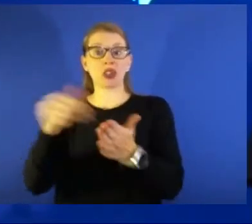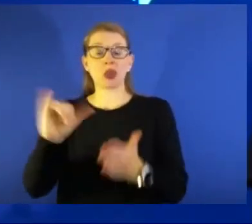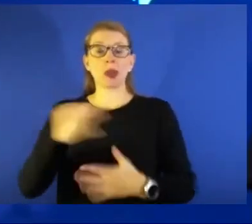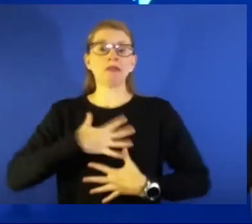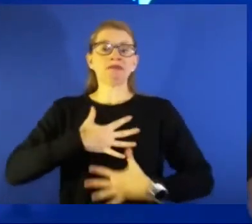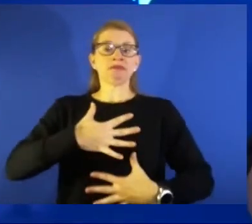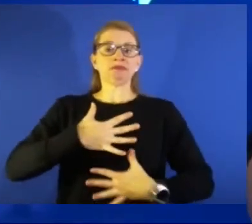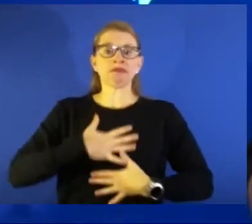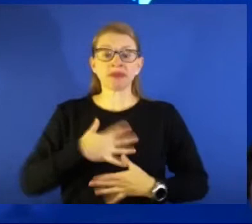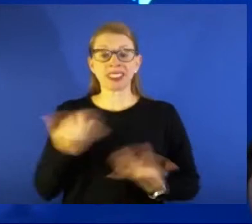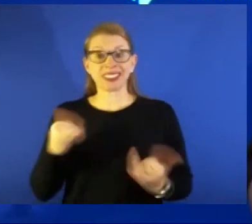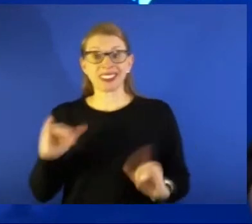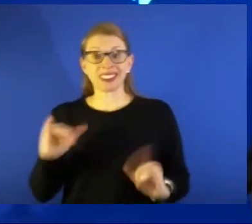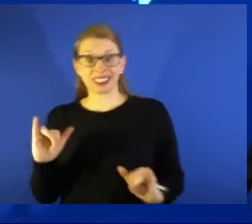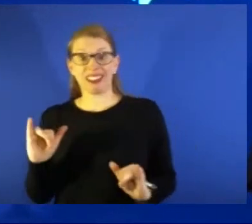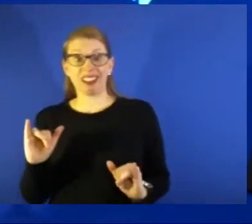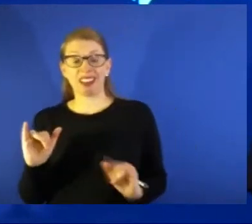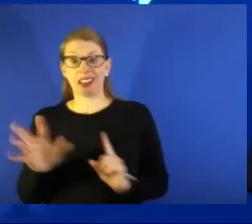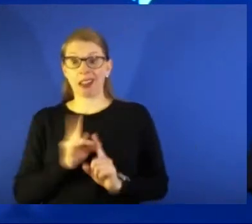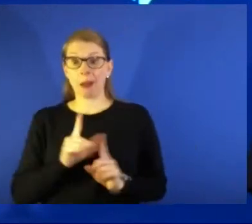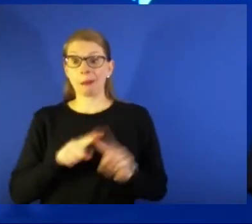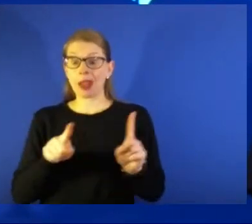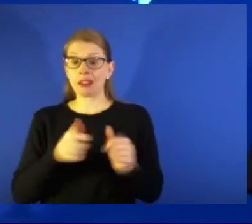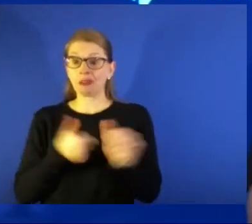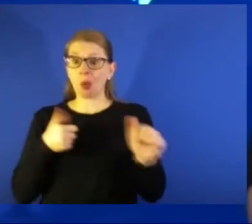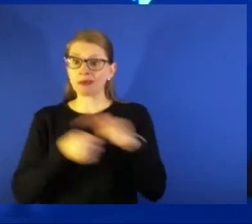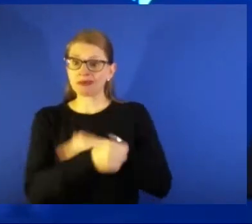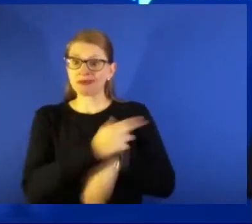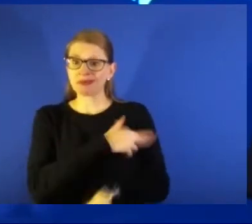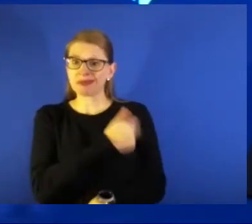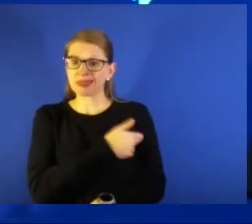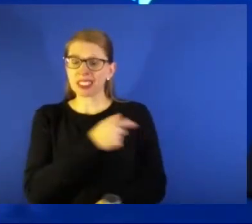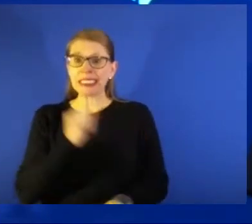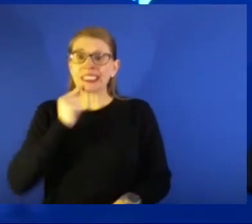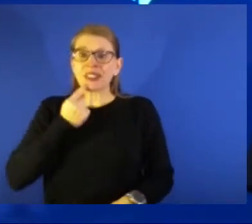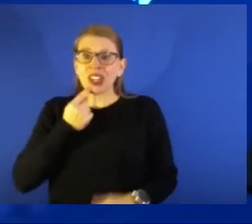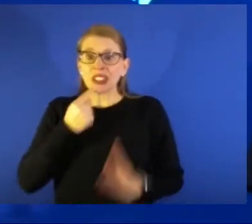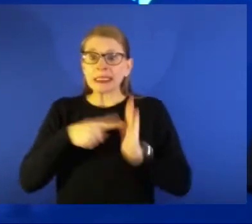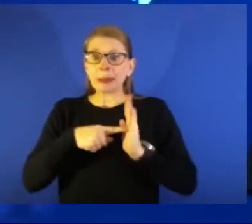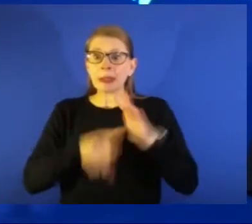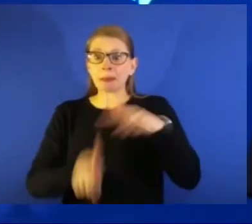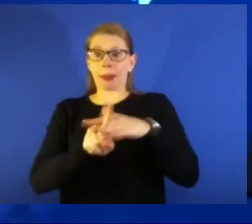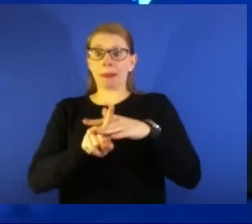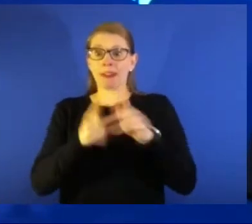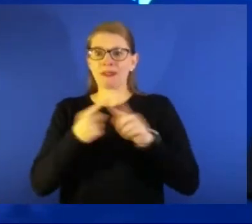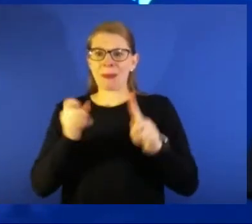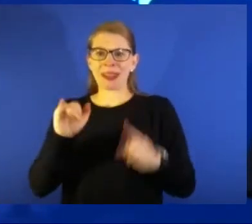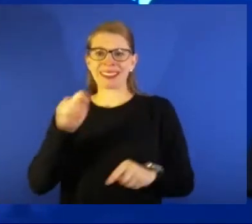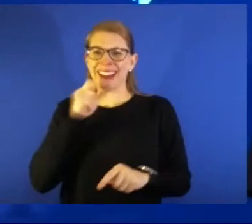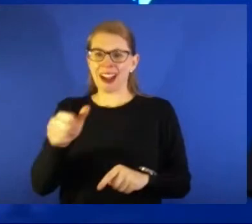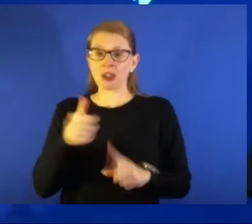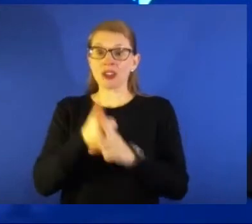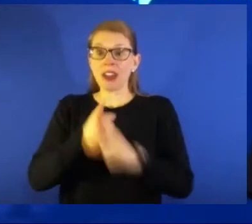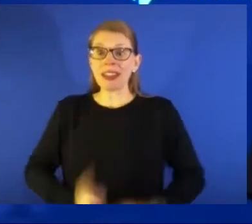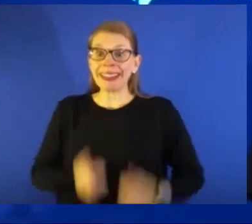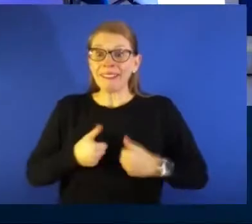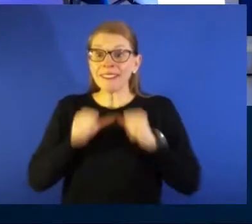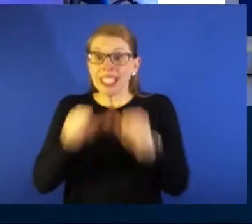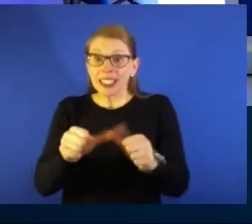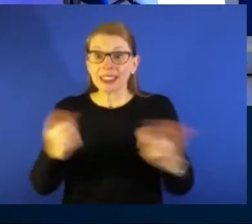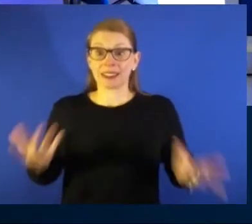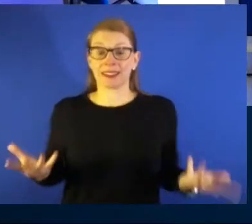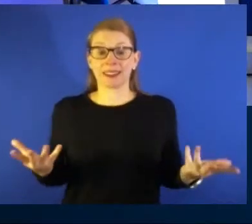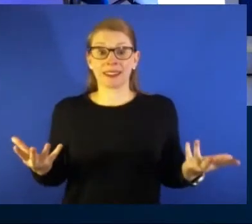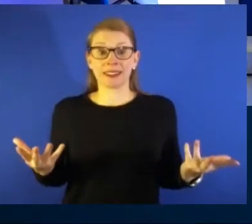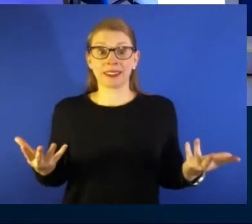get it, but you didn't get hospitalized from it. You didn't have severe symptoms from it. You lived. You know, that's... What kind of conversations